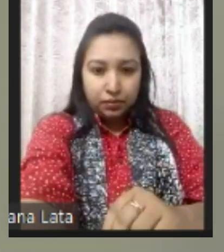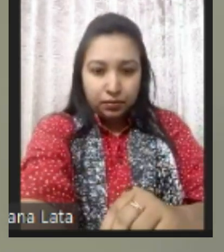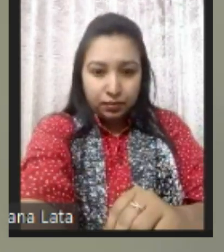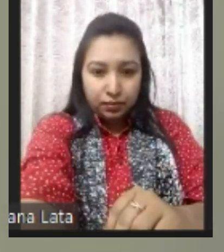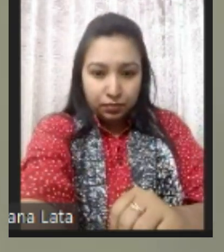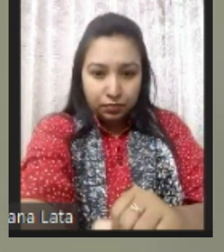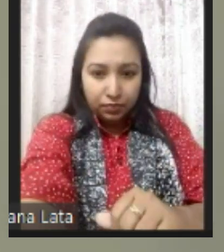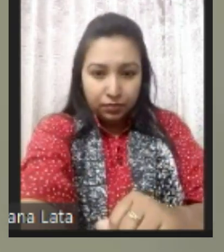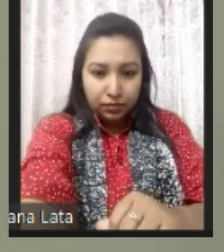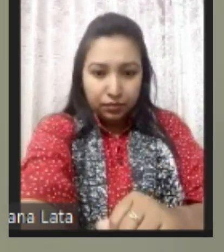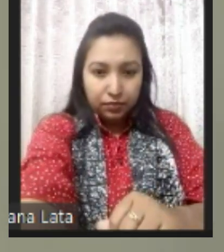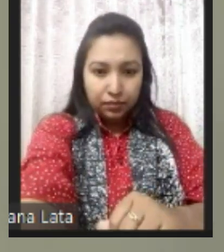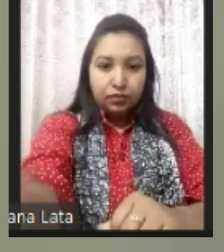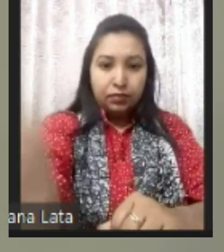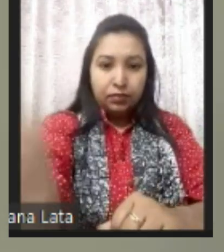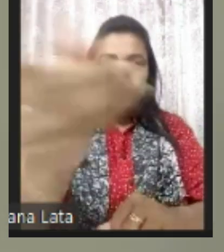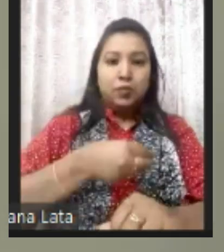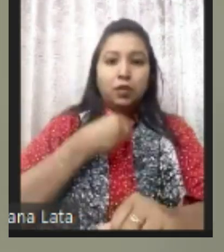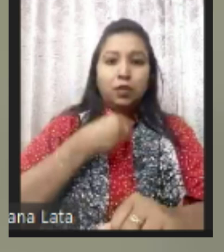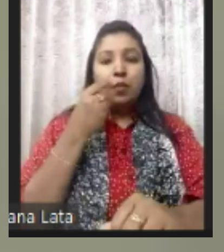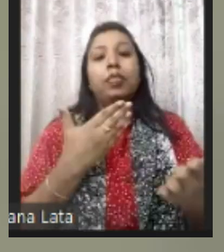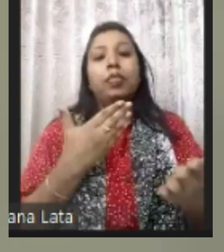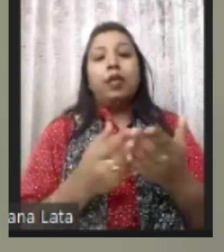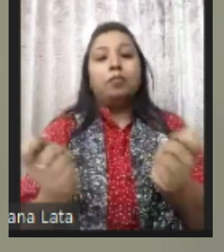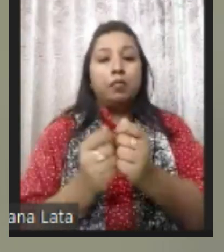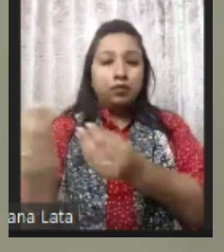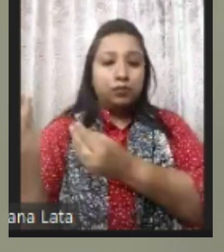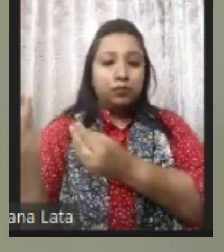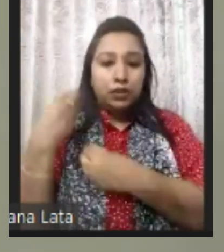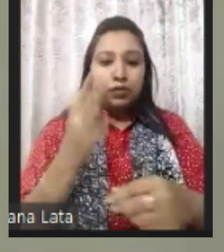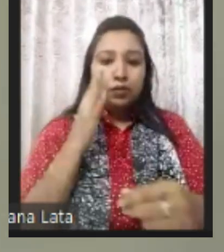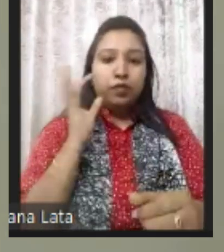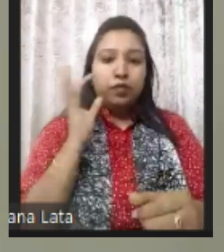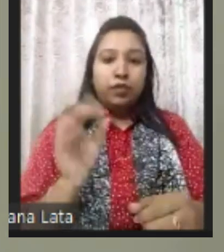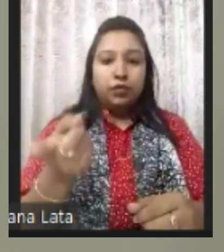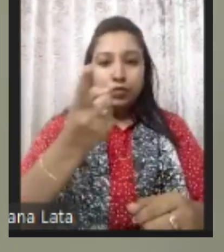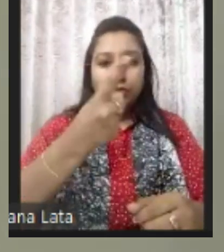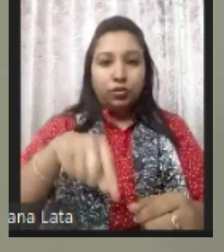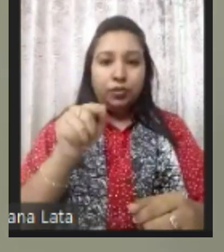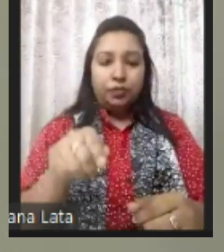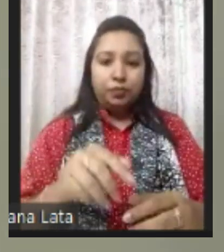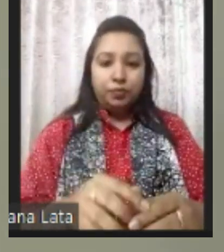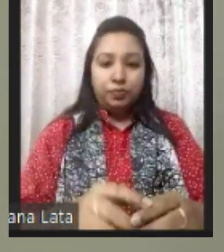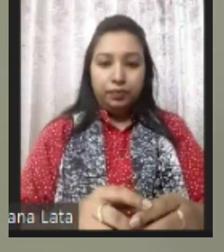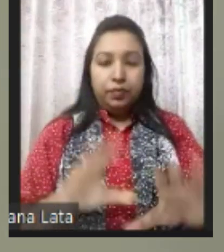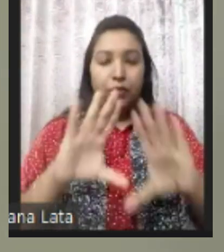Thanks, Jolly, for your facilitation and making sure that we're all heard all over the world. Thank